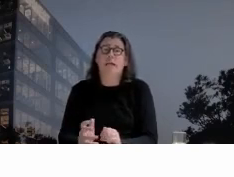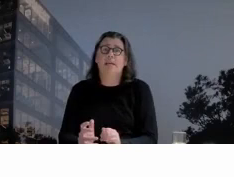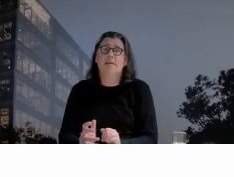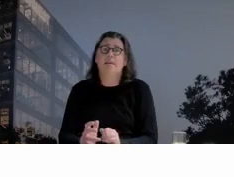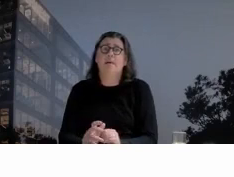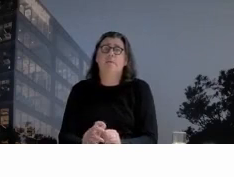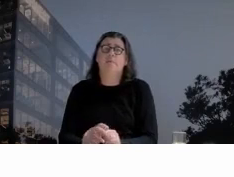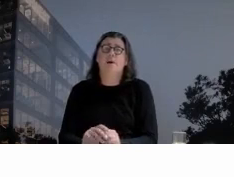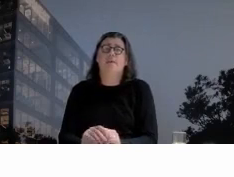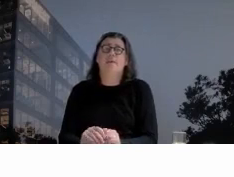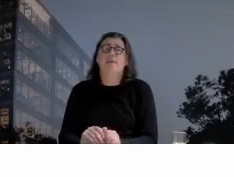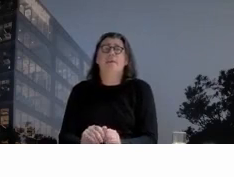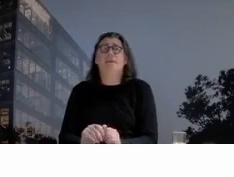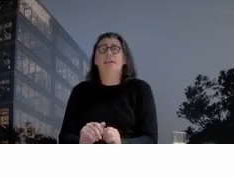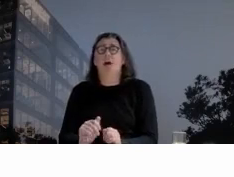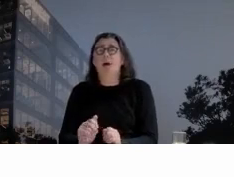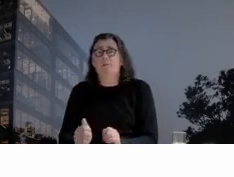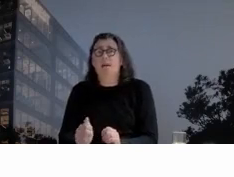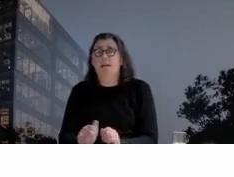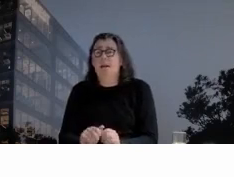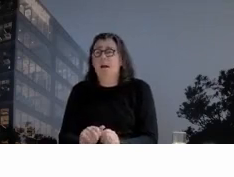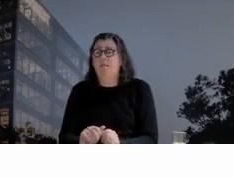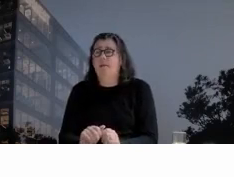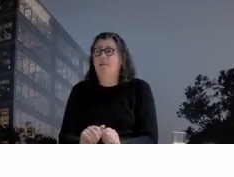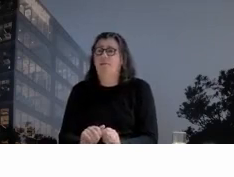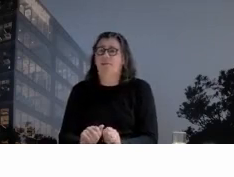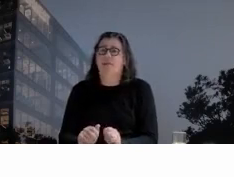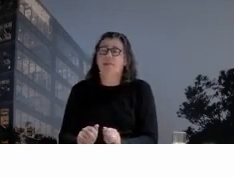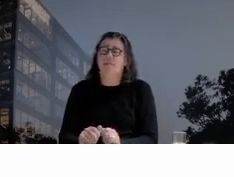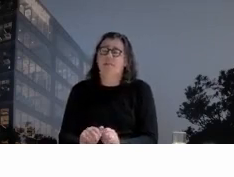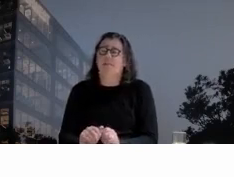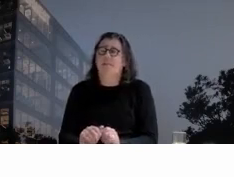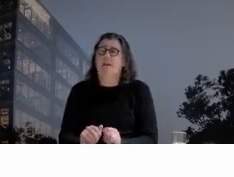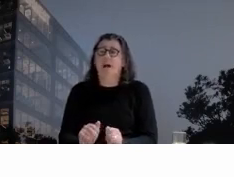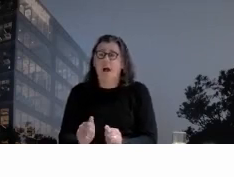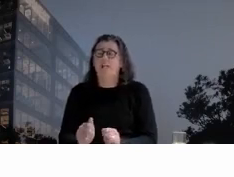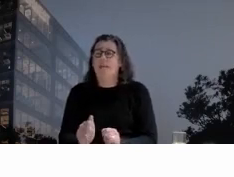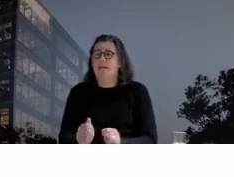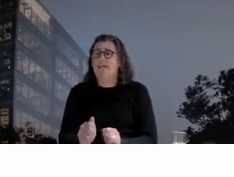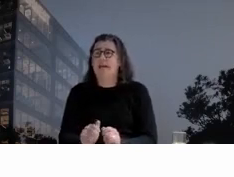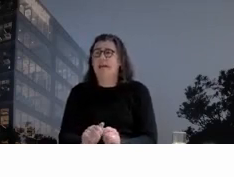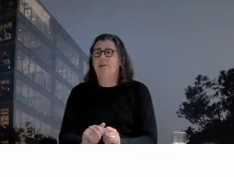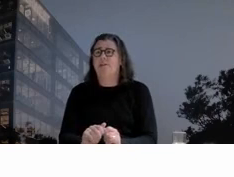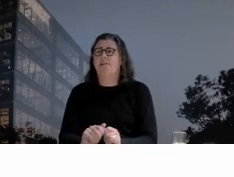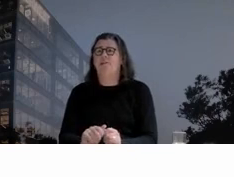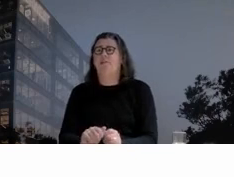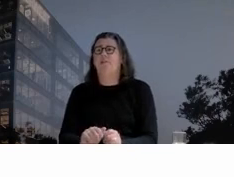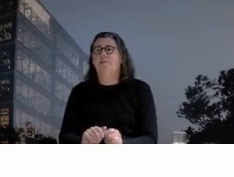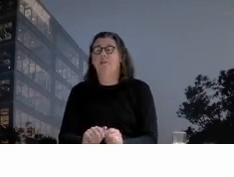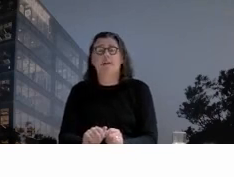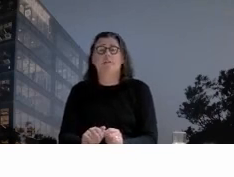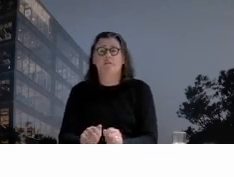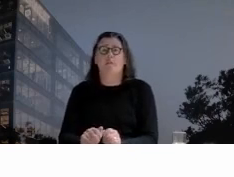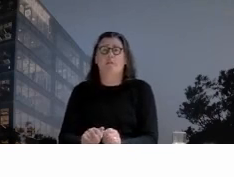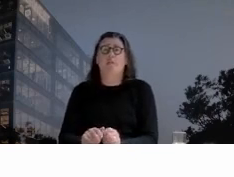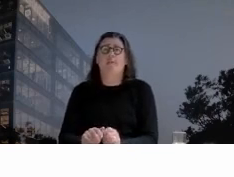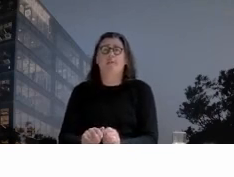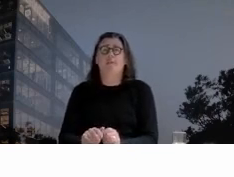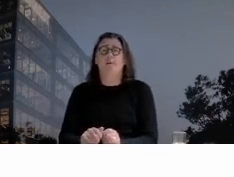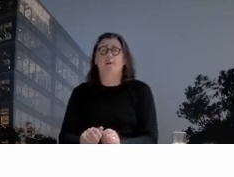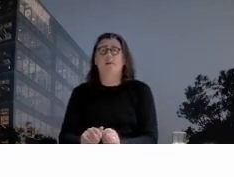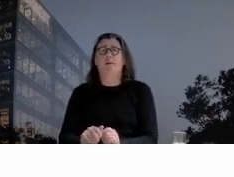grow quickly, but the operating carbon, which is the carbon in that energy, is going to